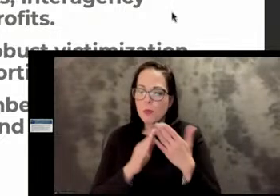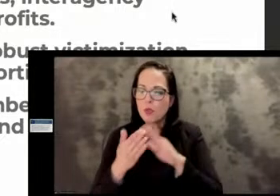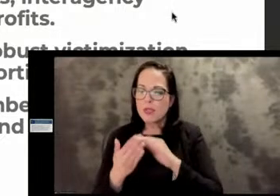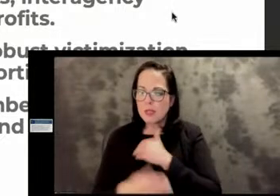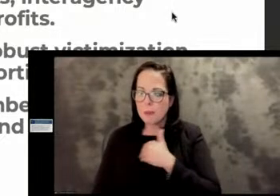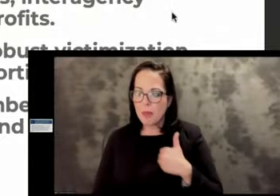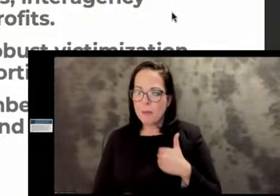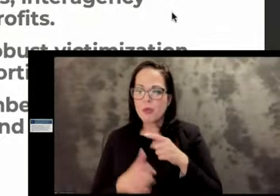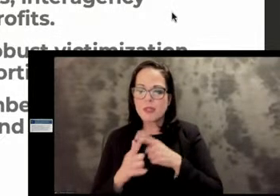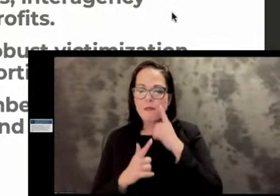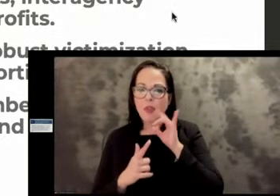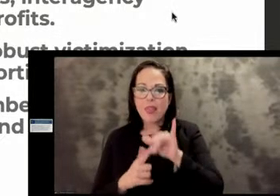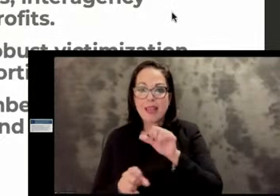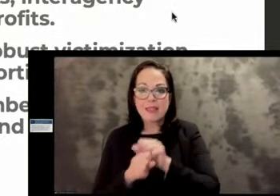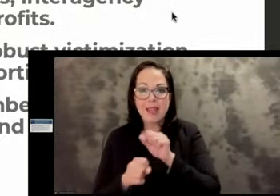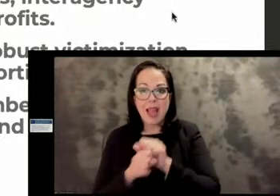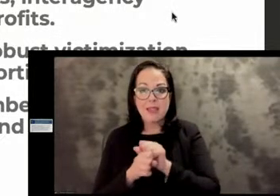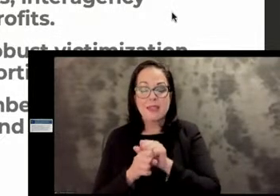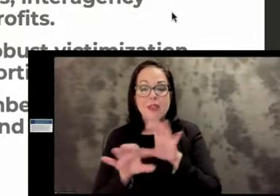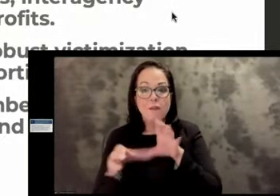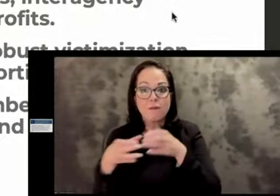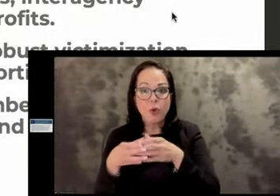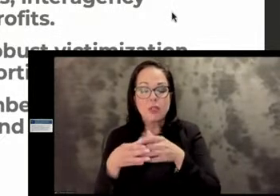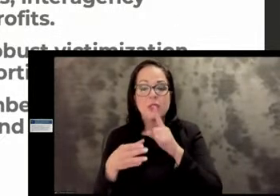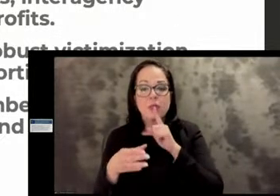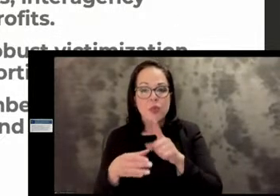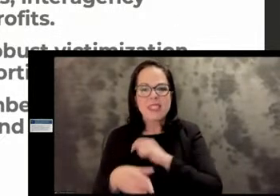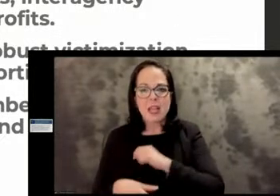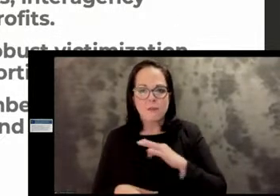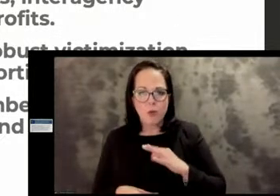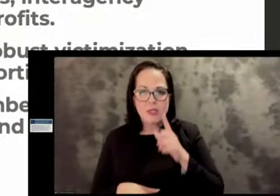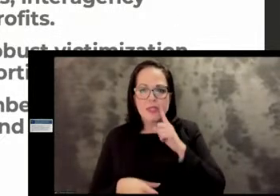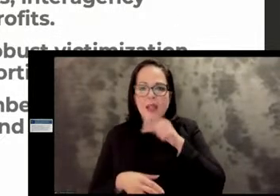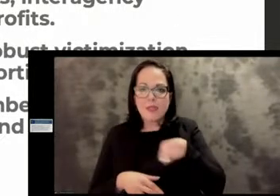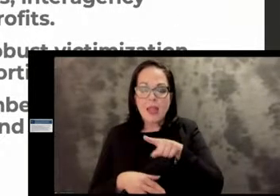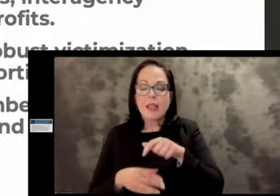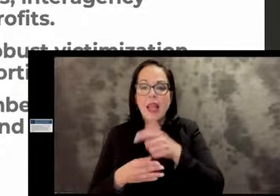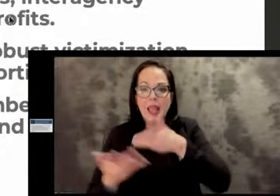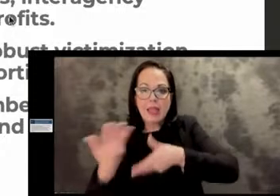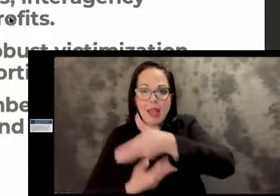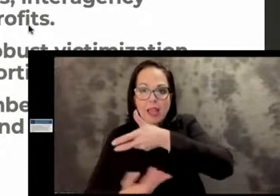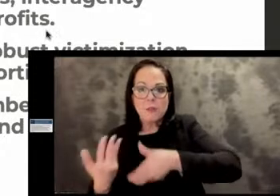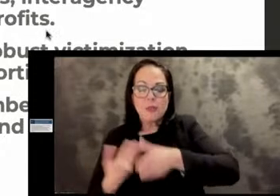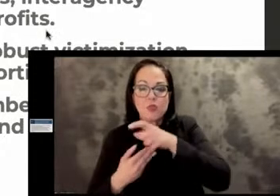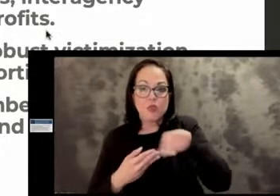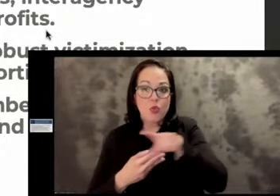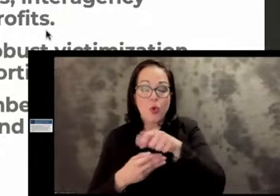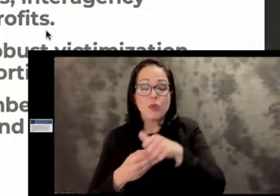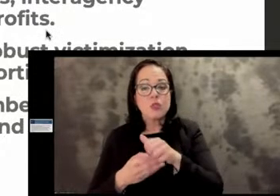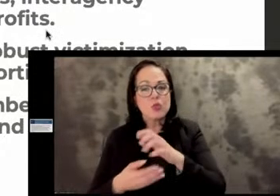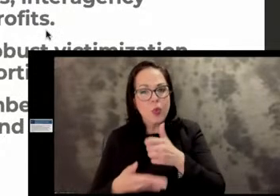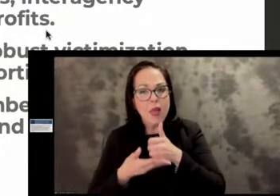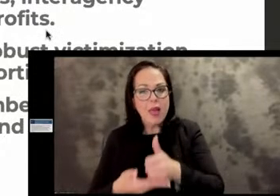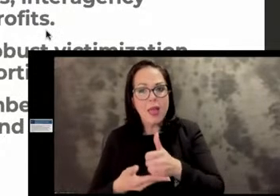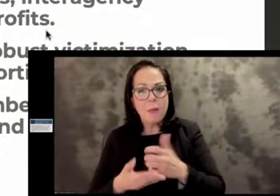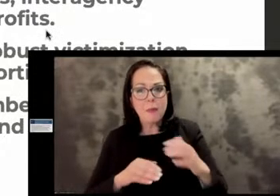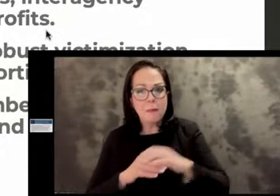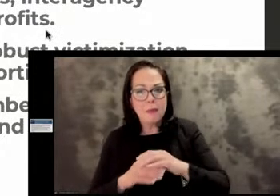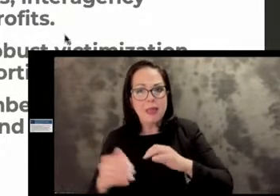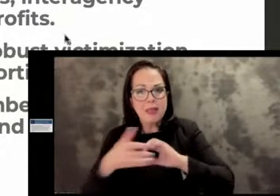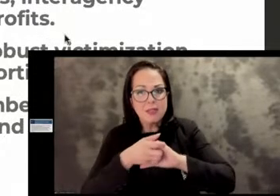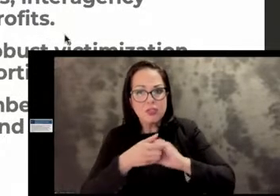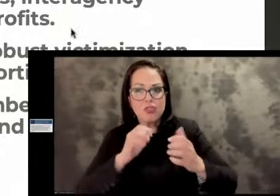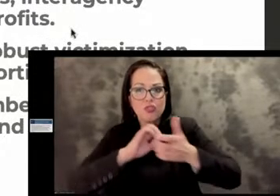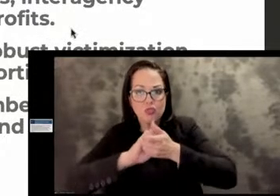in the task force's communication and engagement with trusted community members, really to help build trust in the criminal justice system and also